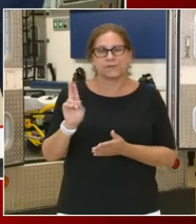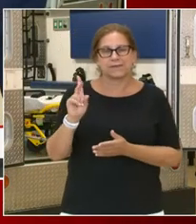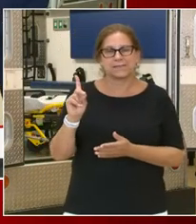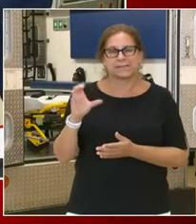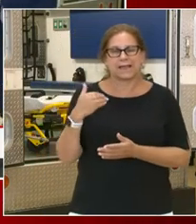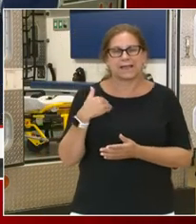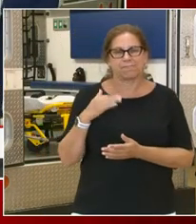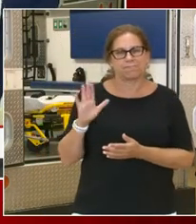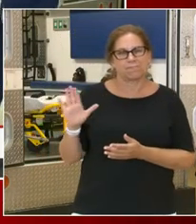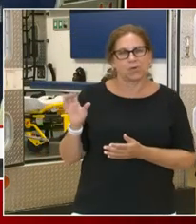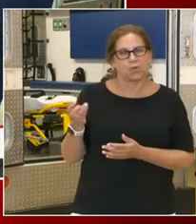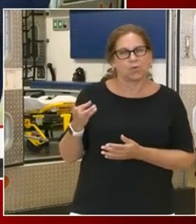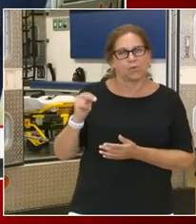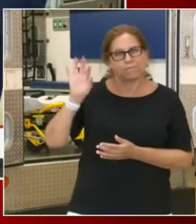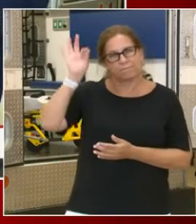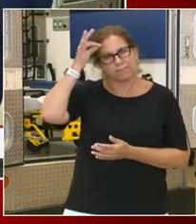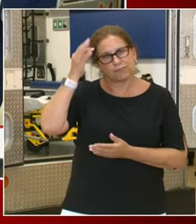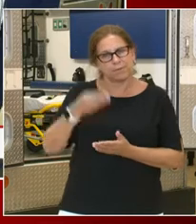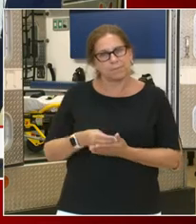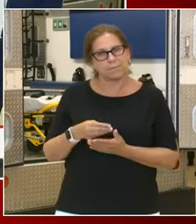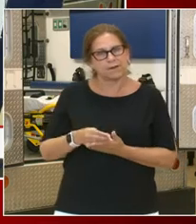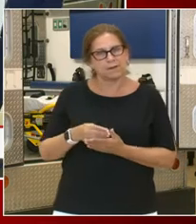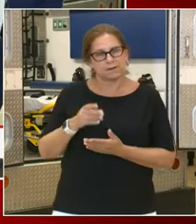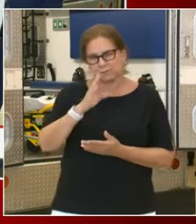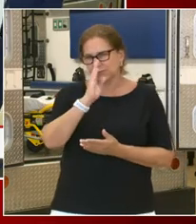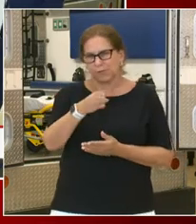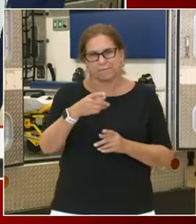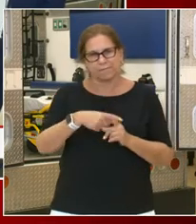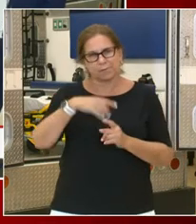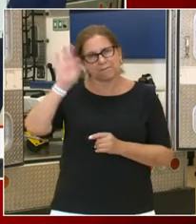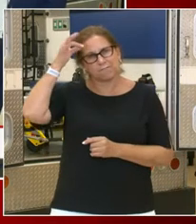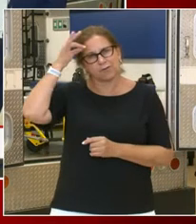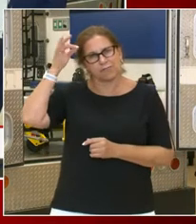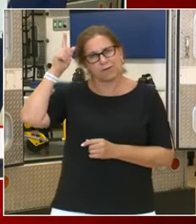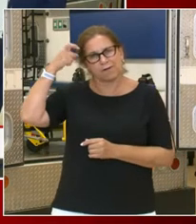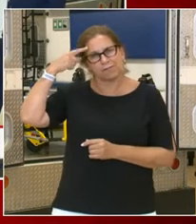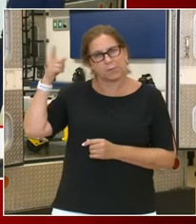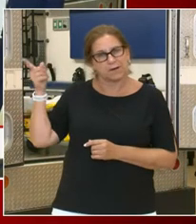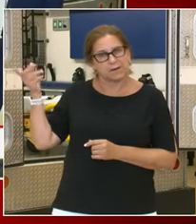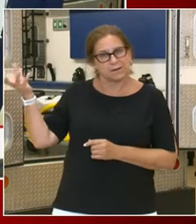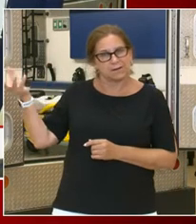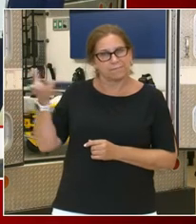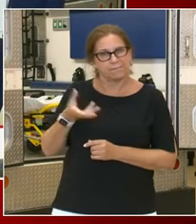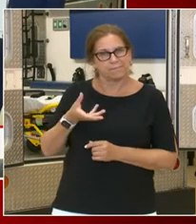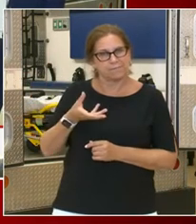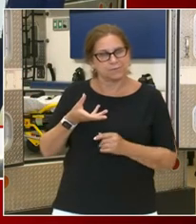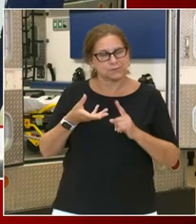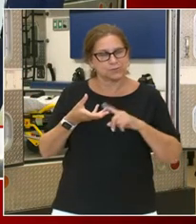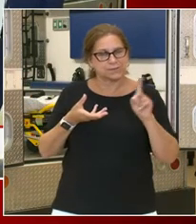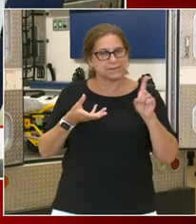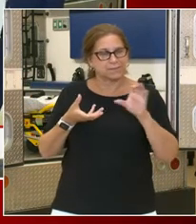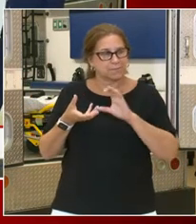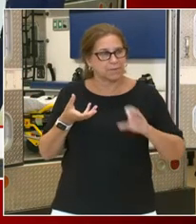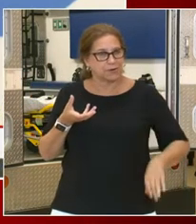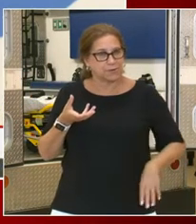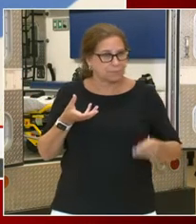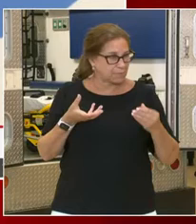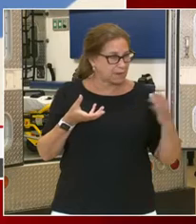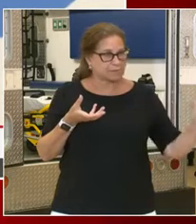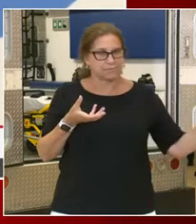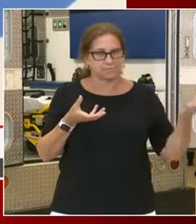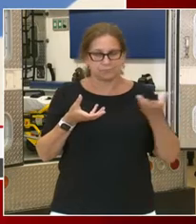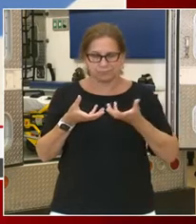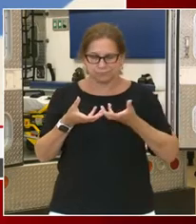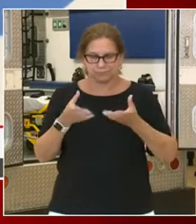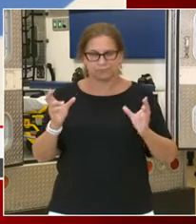funds directly from the federal government. And we're going to piggyback on the work that the Deputy Mayor has done and be able